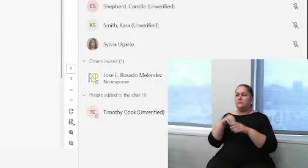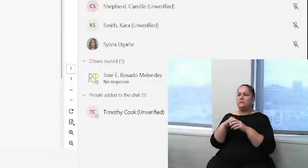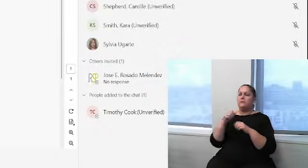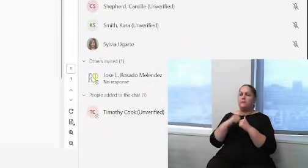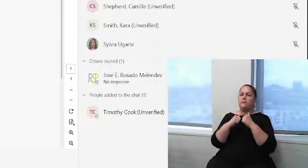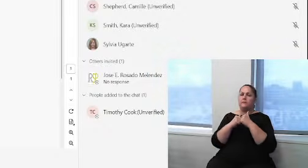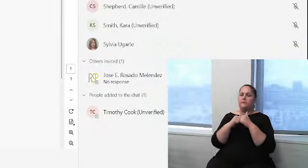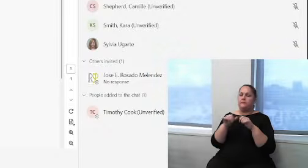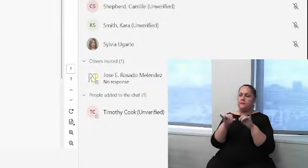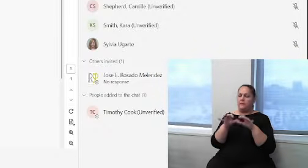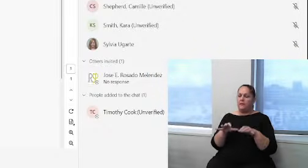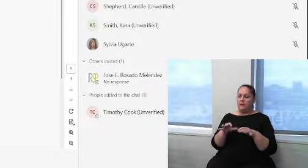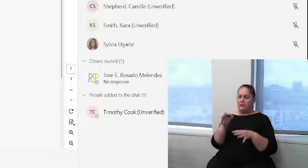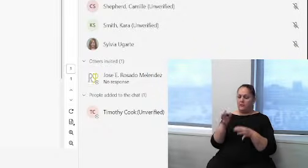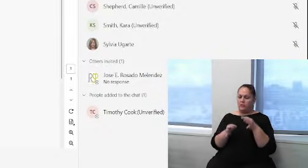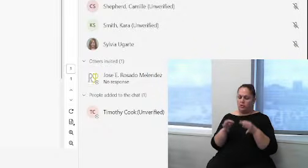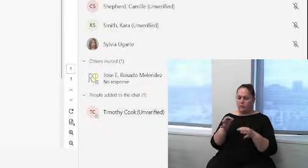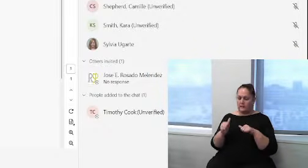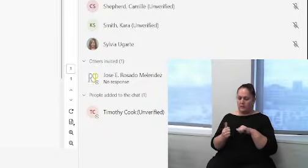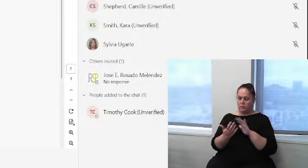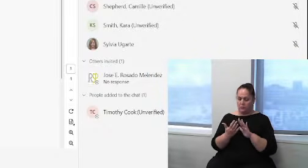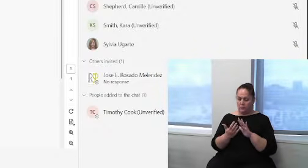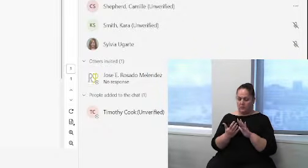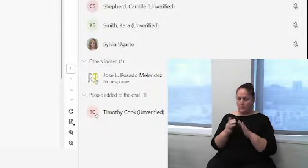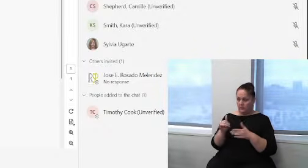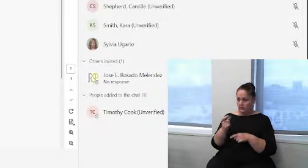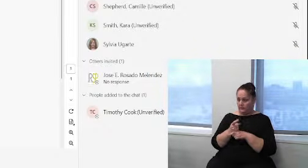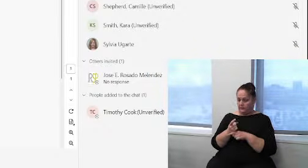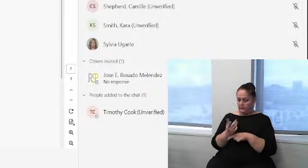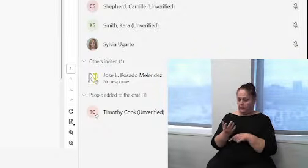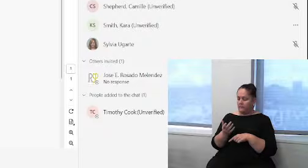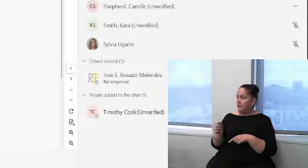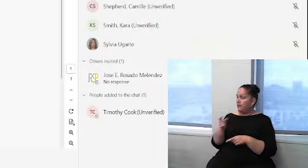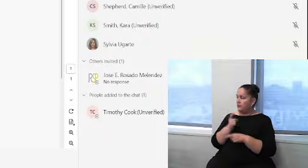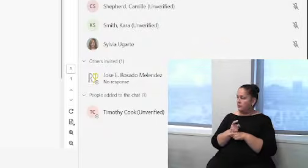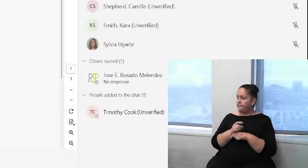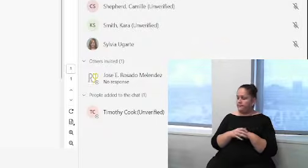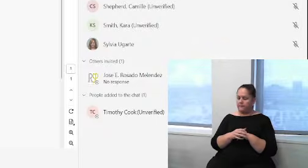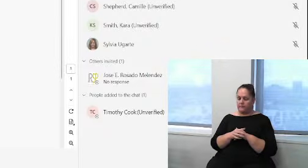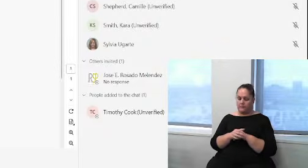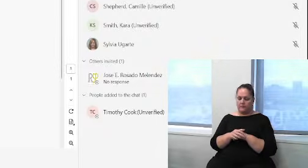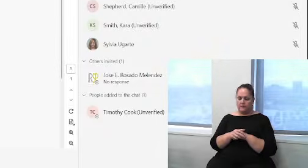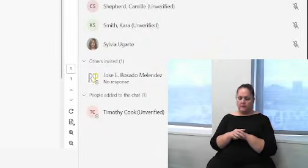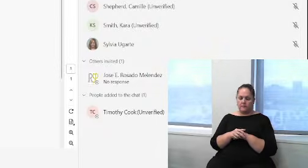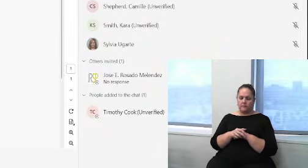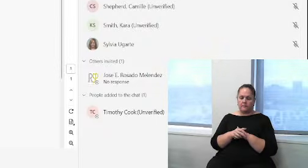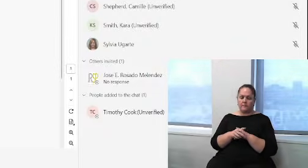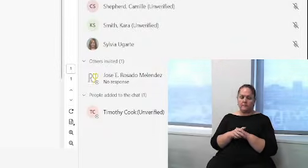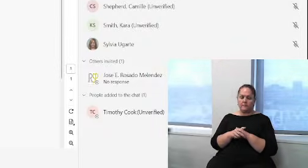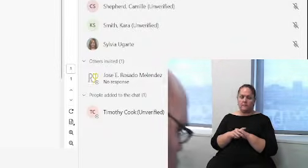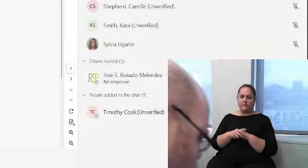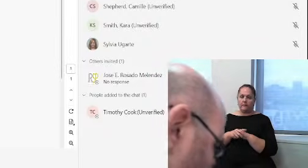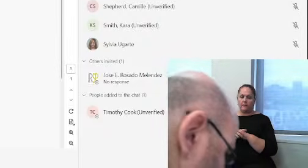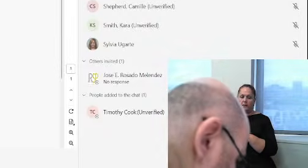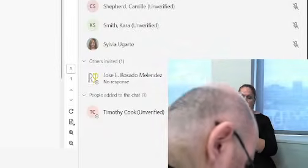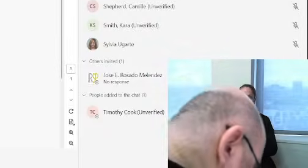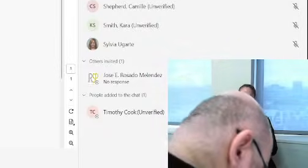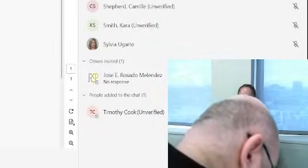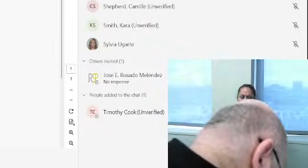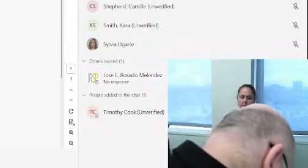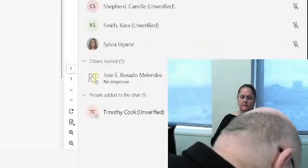analysis involved a structured engineering judgment approach. Is that right? And it's correct.